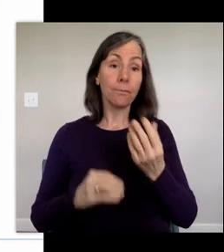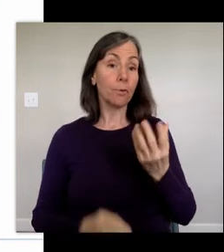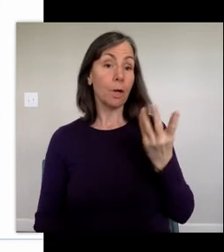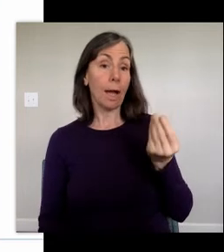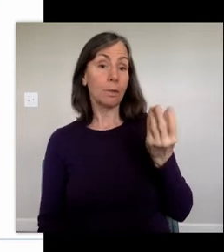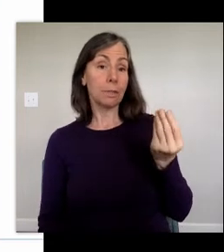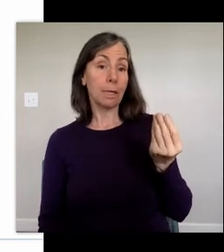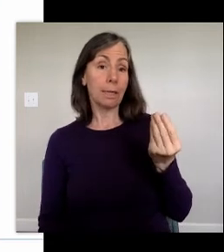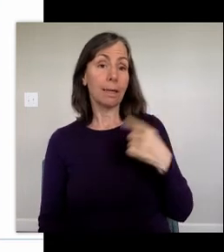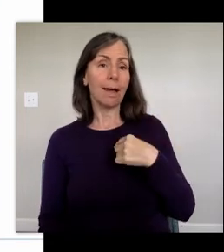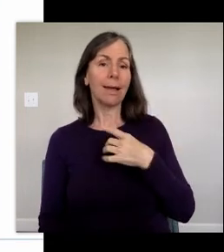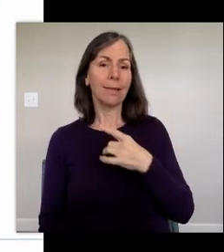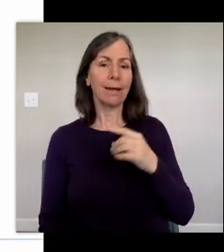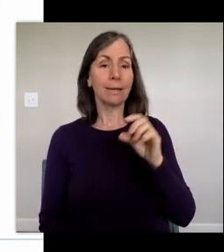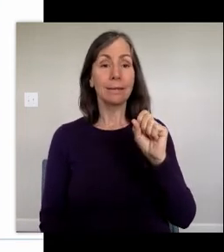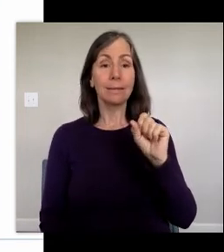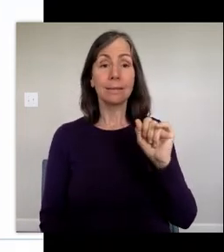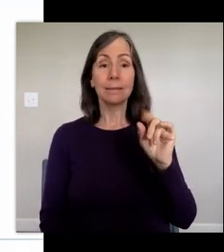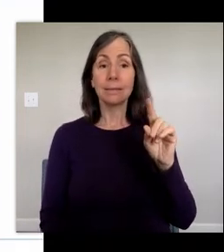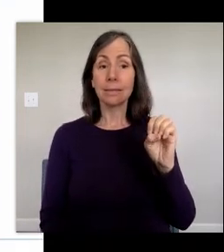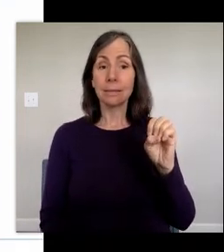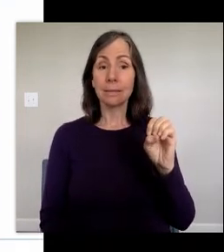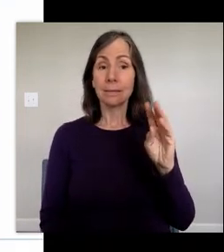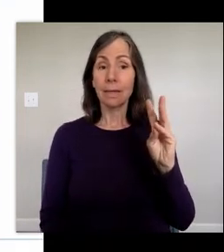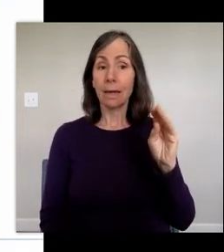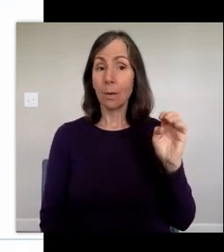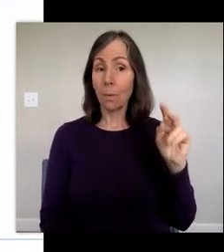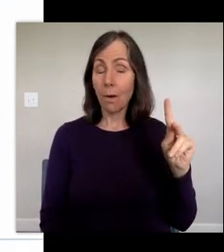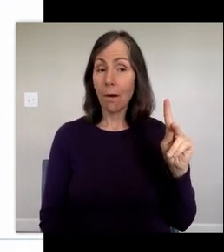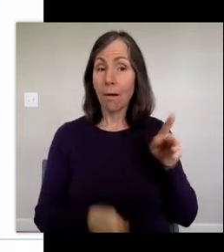putting it on the sidewalk,